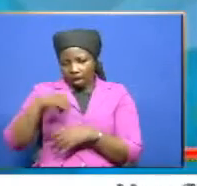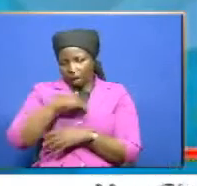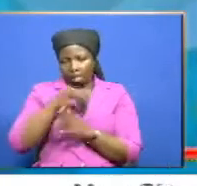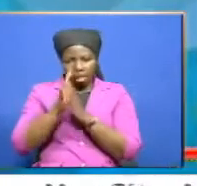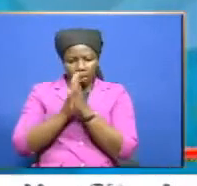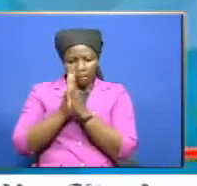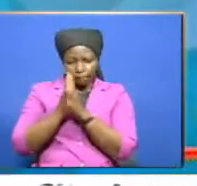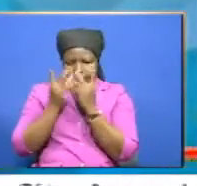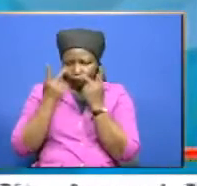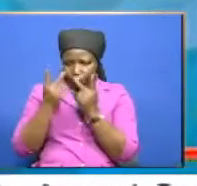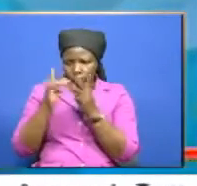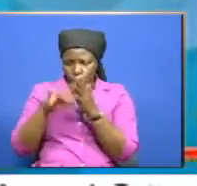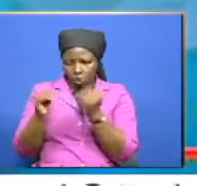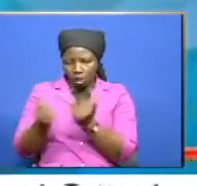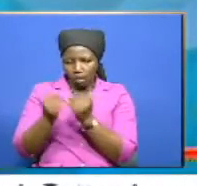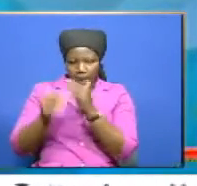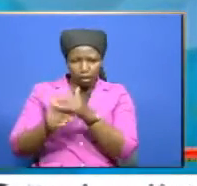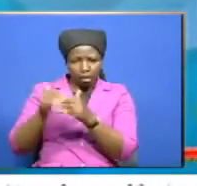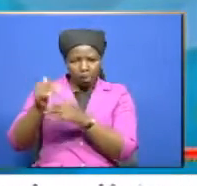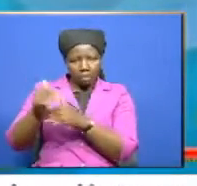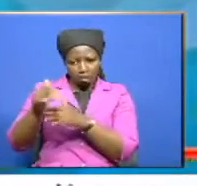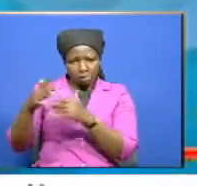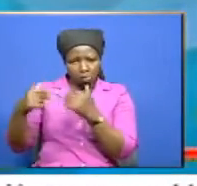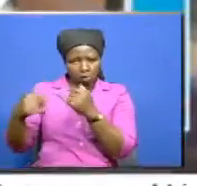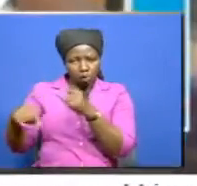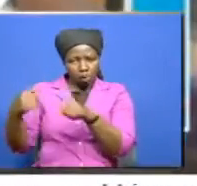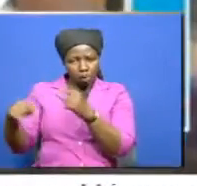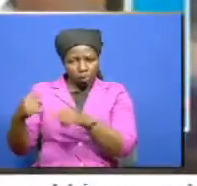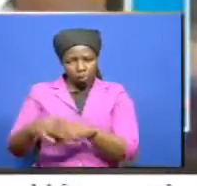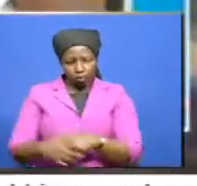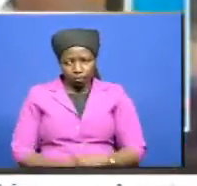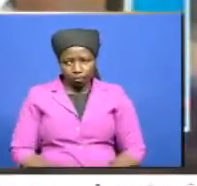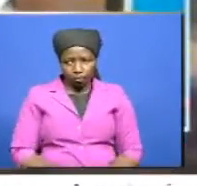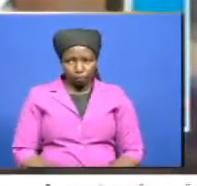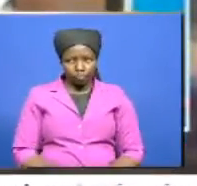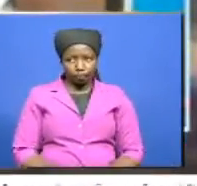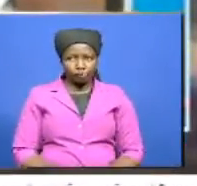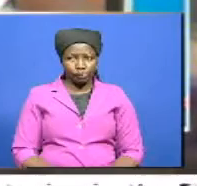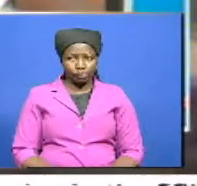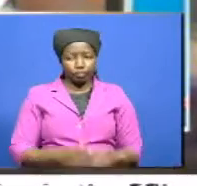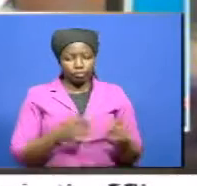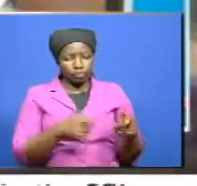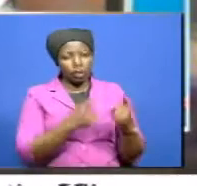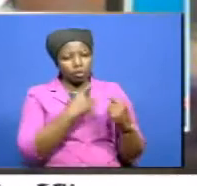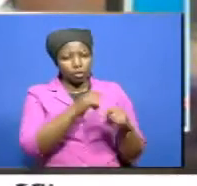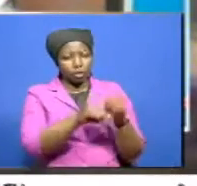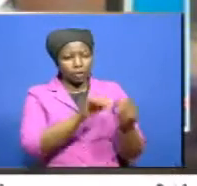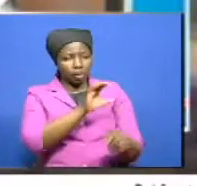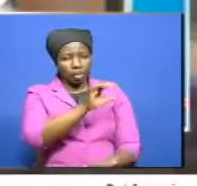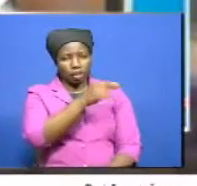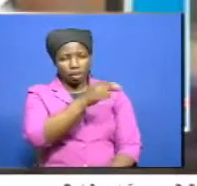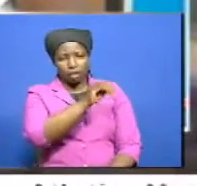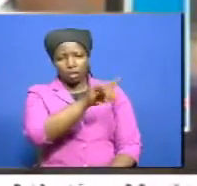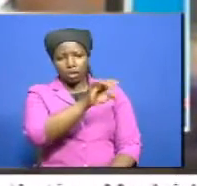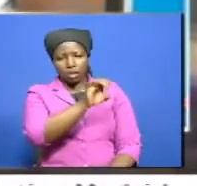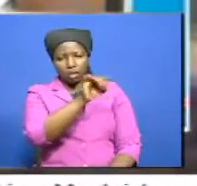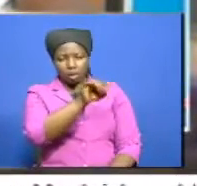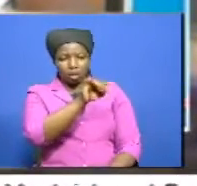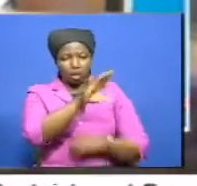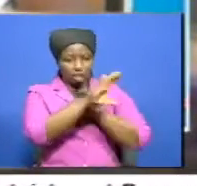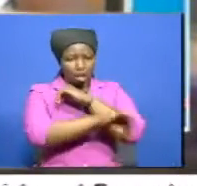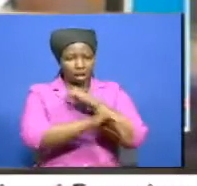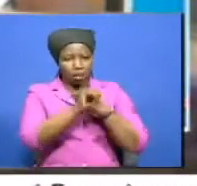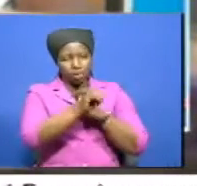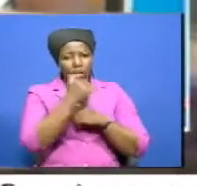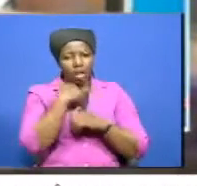you know, in the next warm-up tournament. Now, let's talk about Chile. This is a country that has got a very huge history